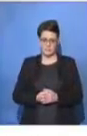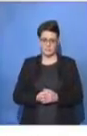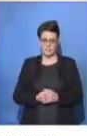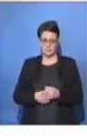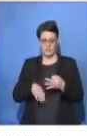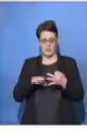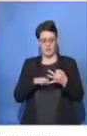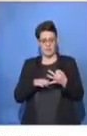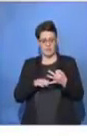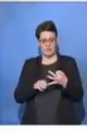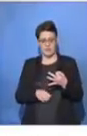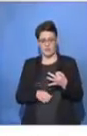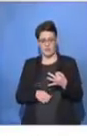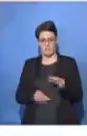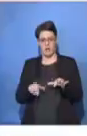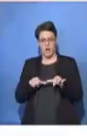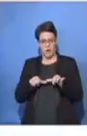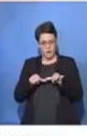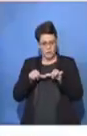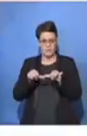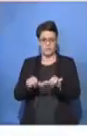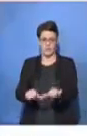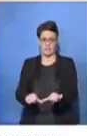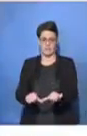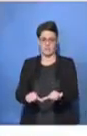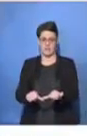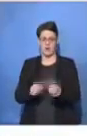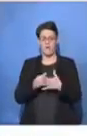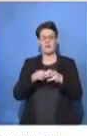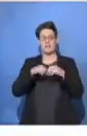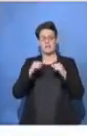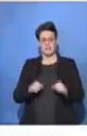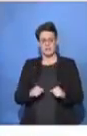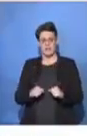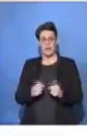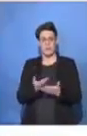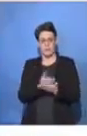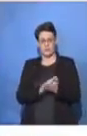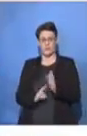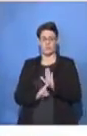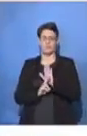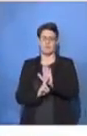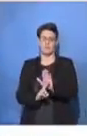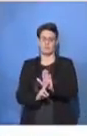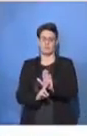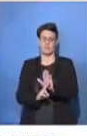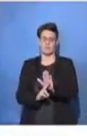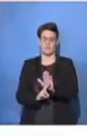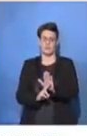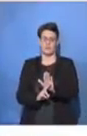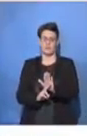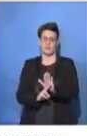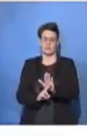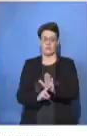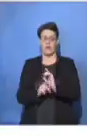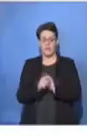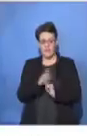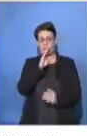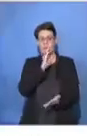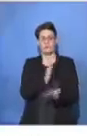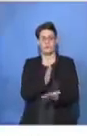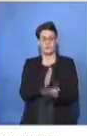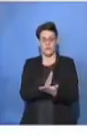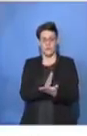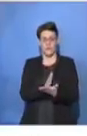Three, there is continuity of the system of proportional representation, which invariably